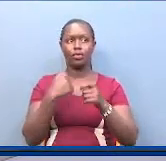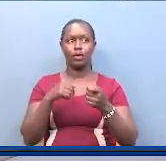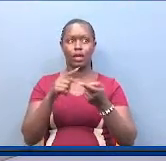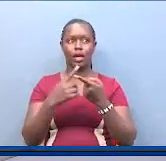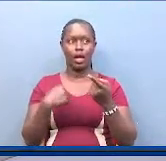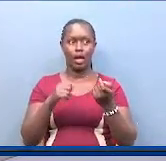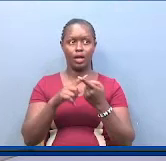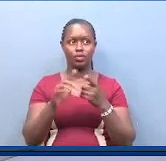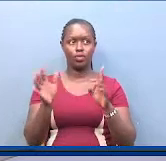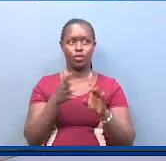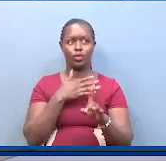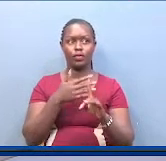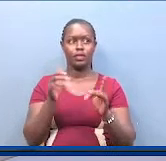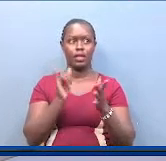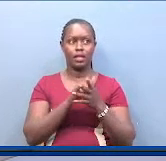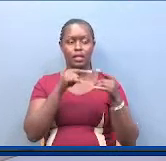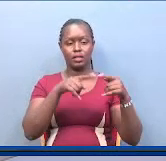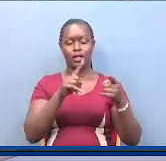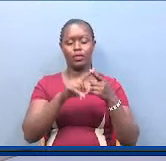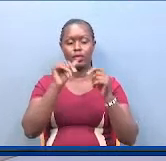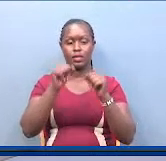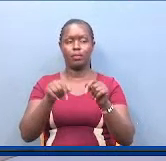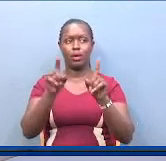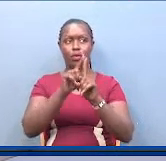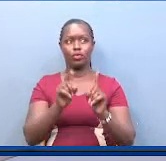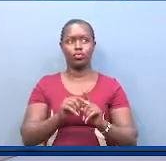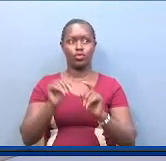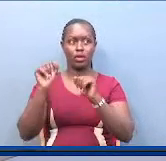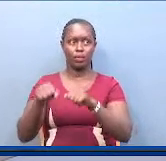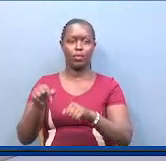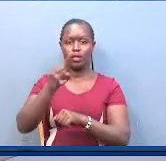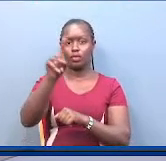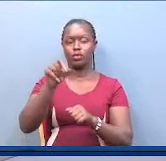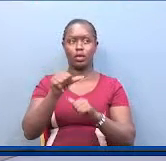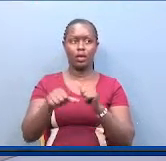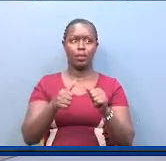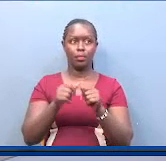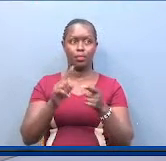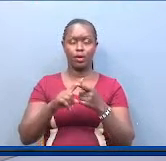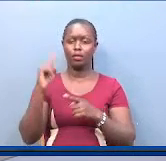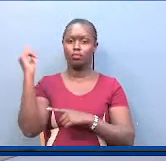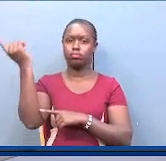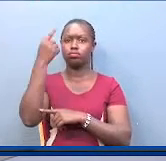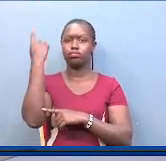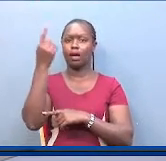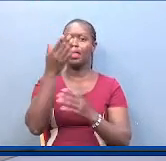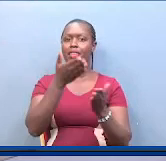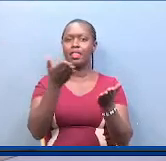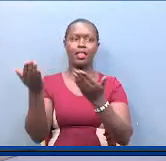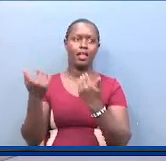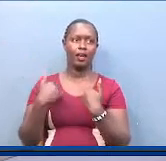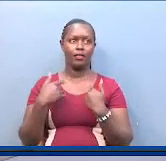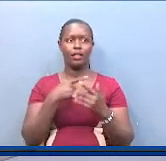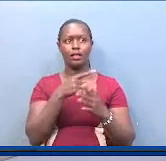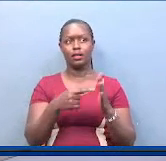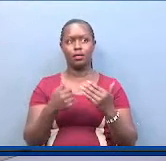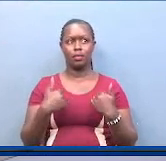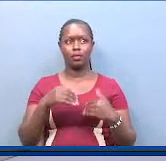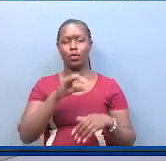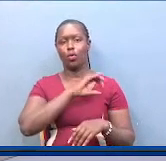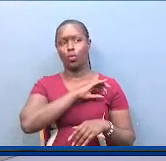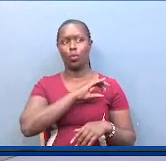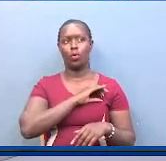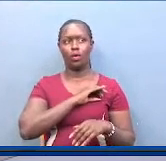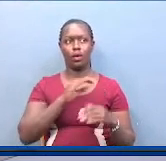the mountain that she is capable and she is able. The question of going with Chopper is neither here nor there. These people, they own personal